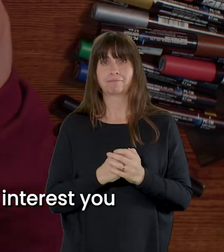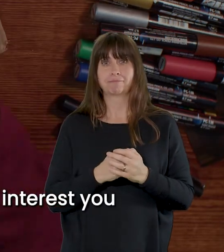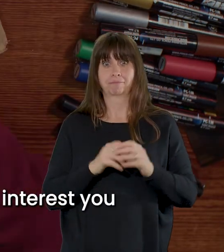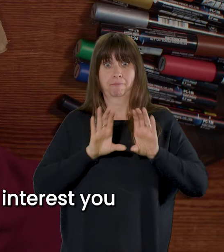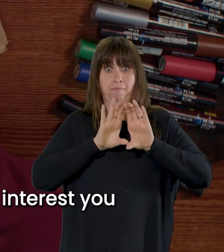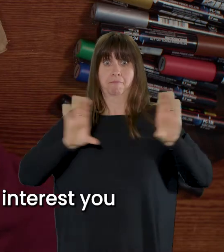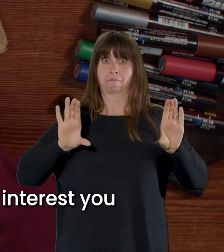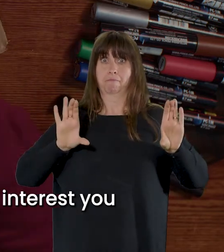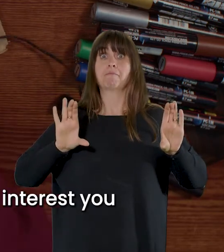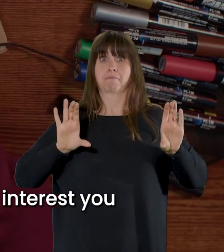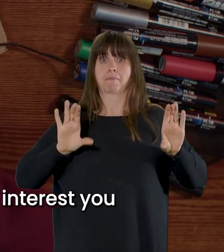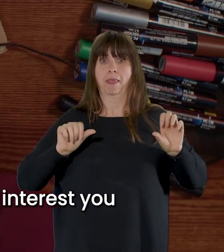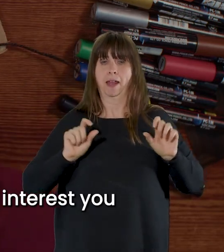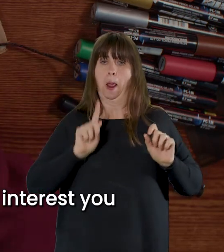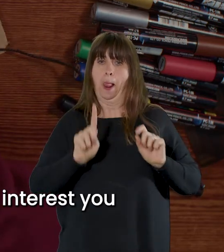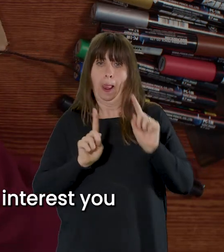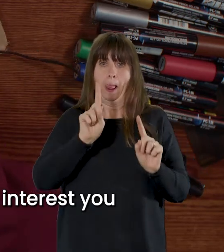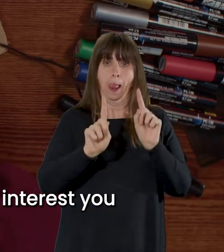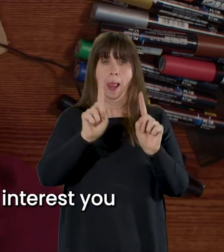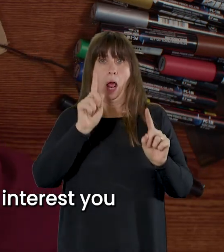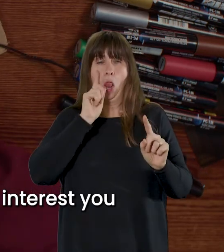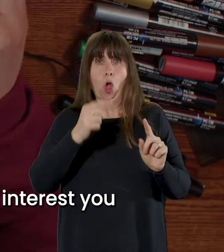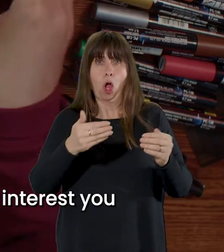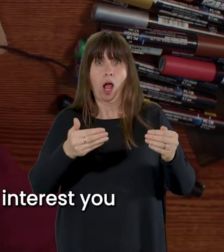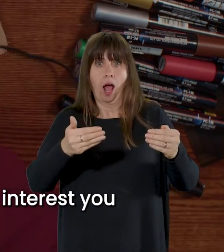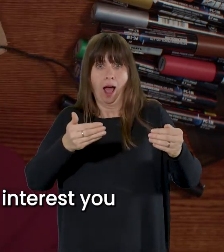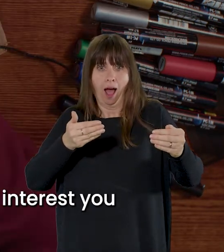layers you add, the more depth and interest you create.